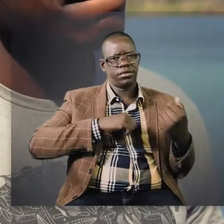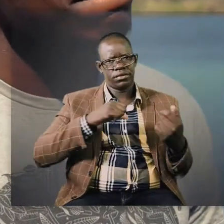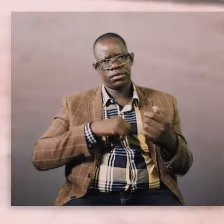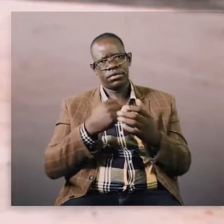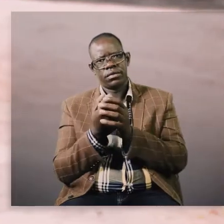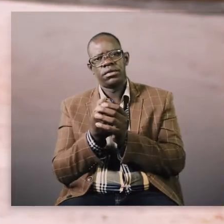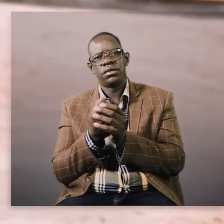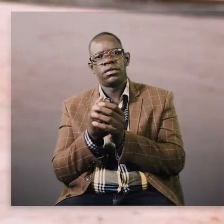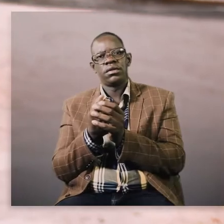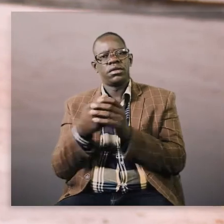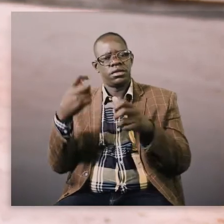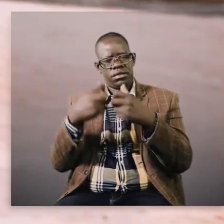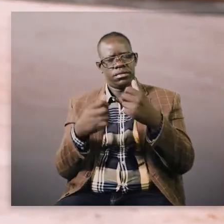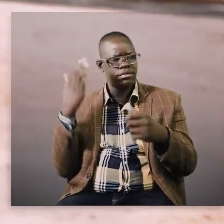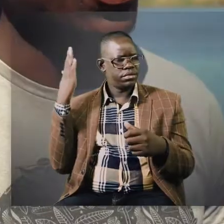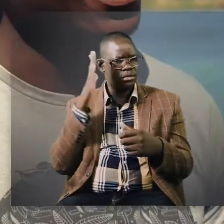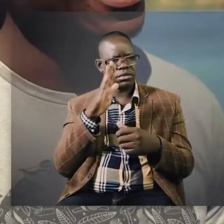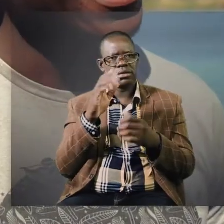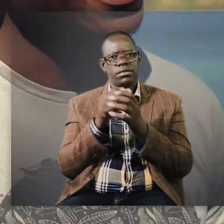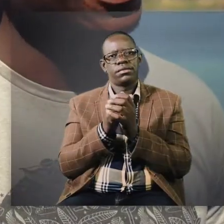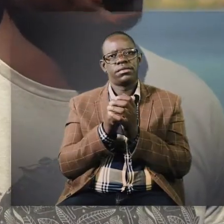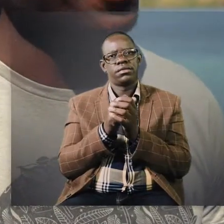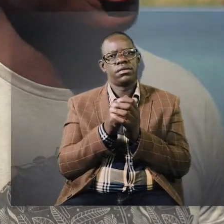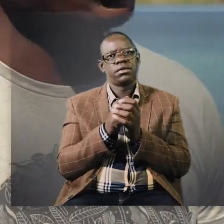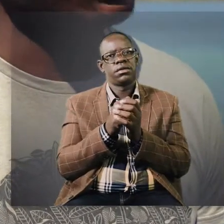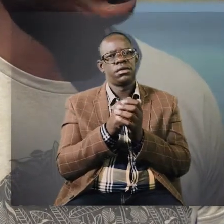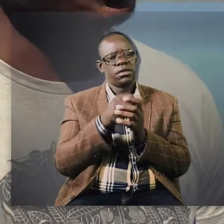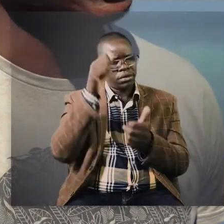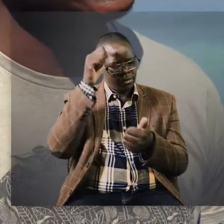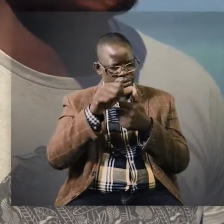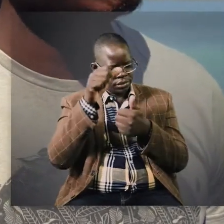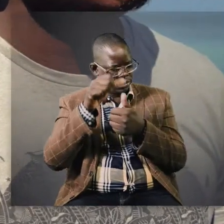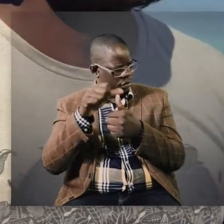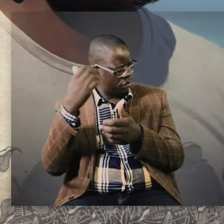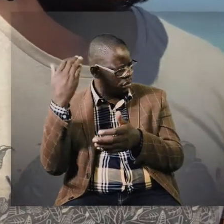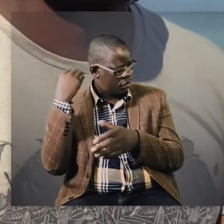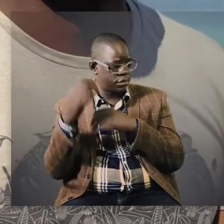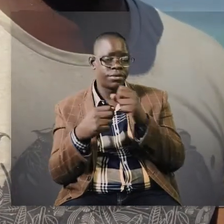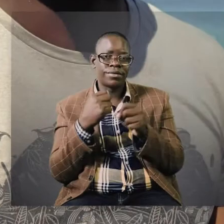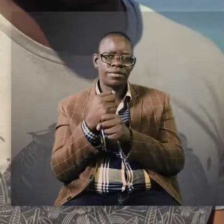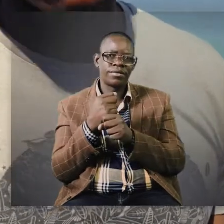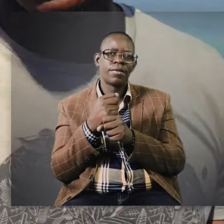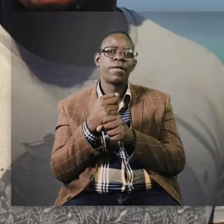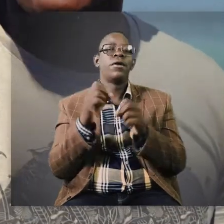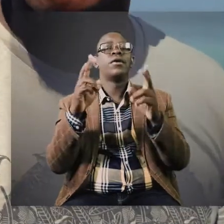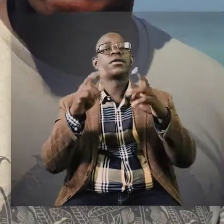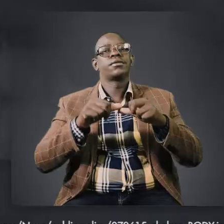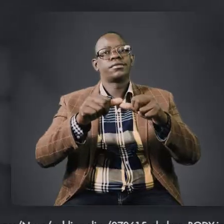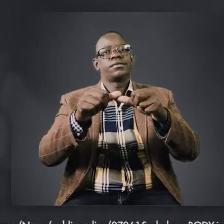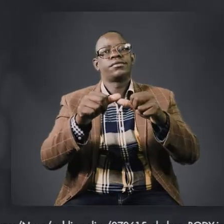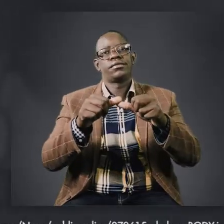those which tend to become epidemics. You know what? That just reminds me of Lynn's passion. Anyway, go